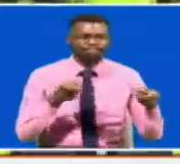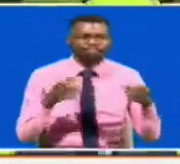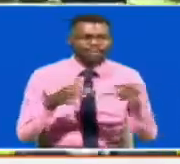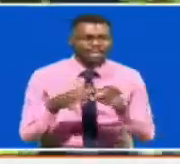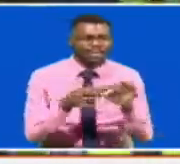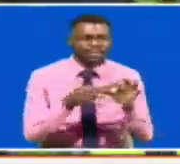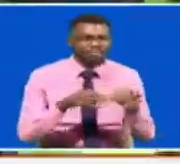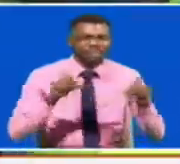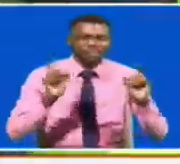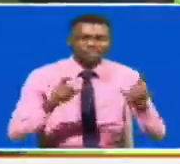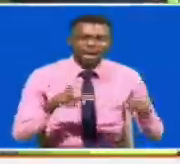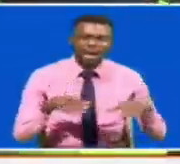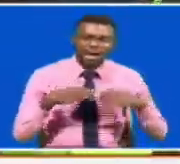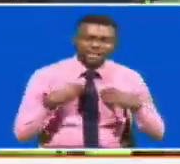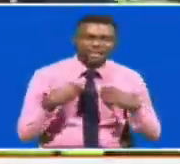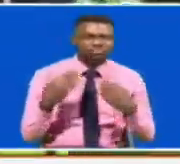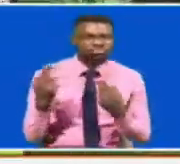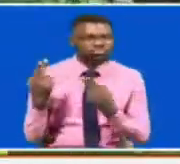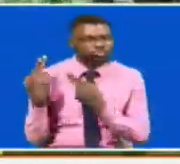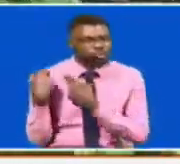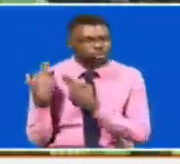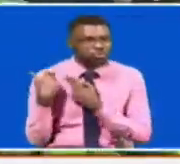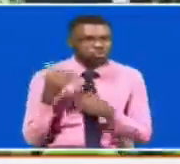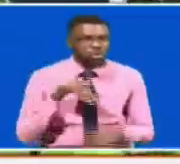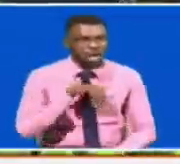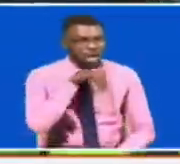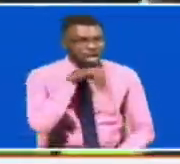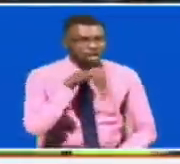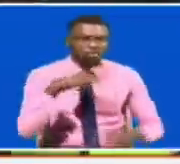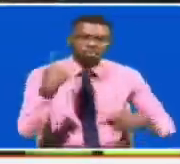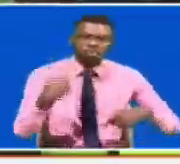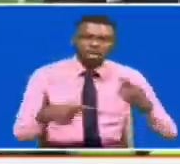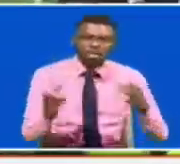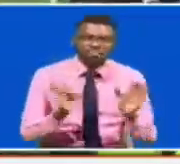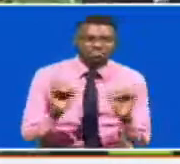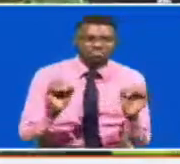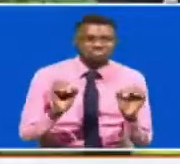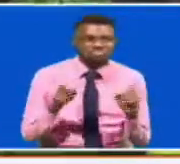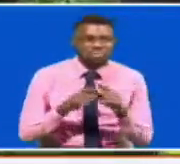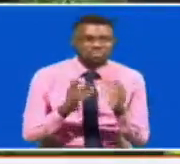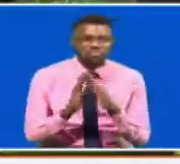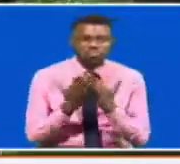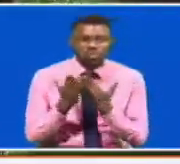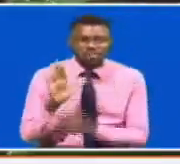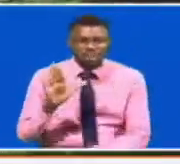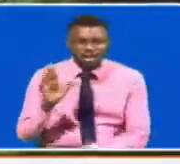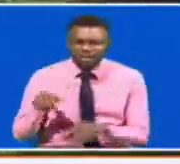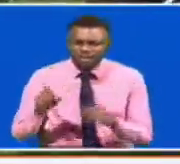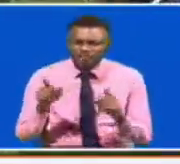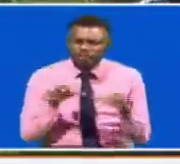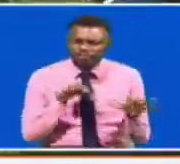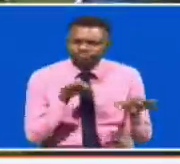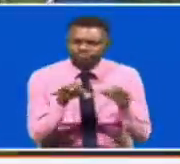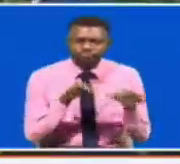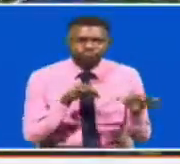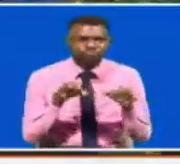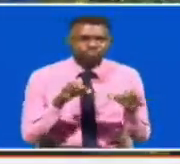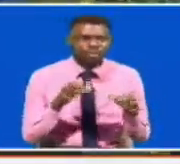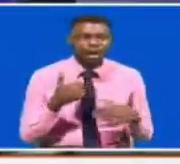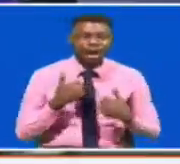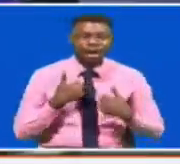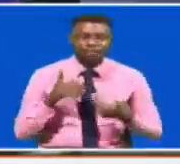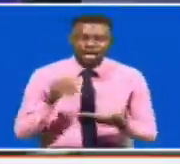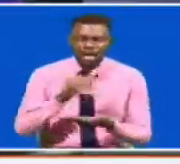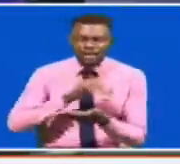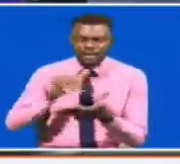own up for the mess that denied Raila Odinga presidential victory. In his book, Kanchori paints a picture of a command